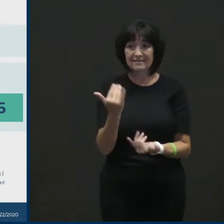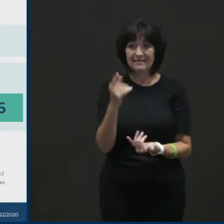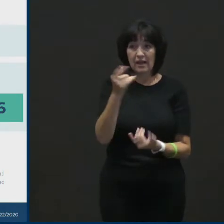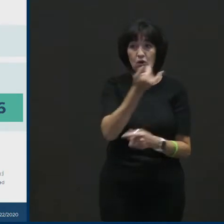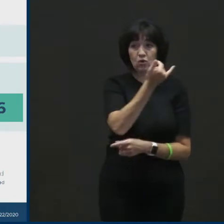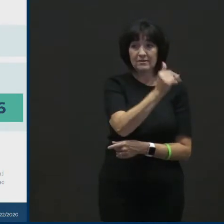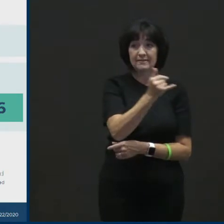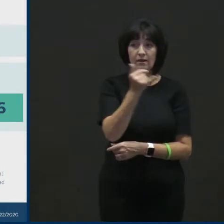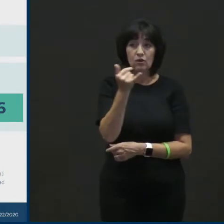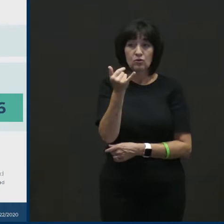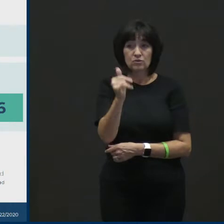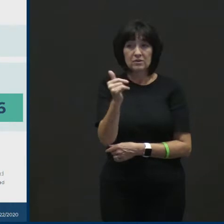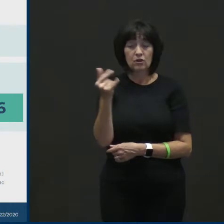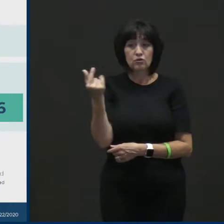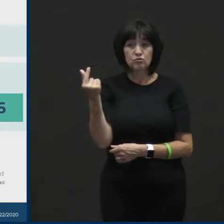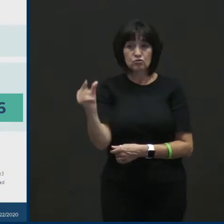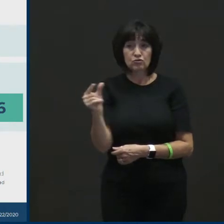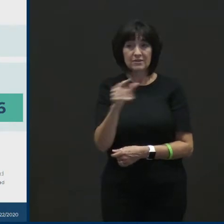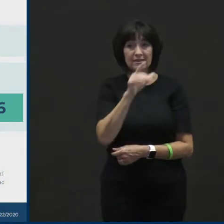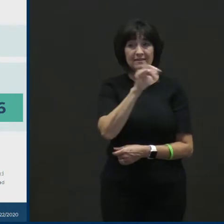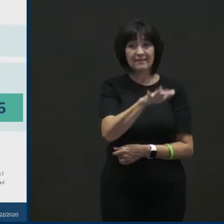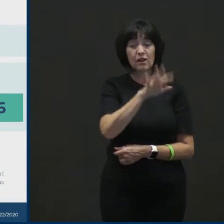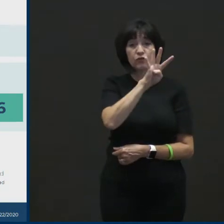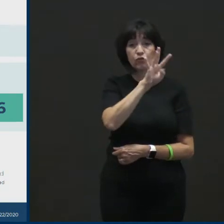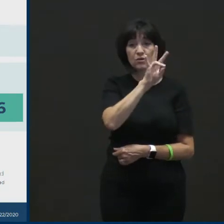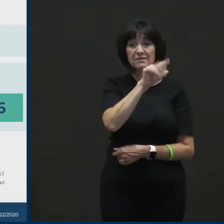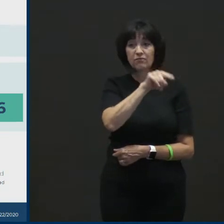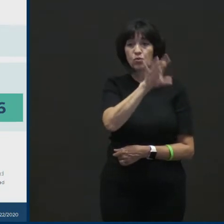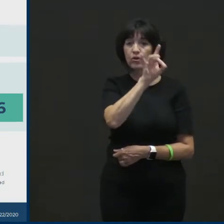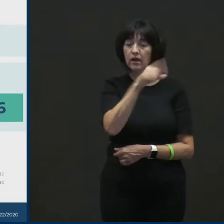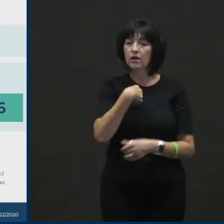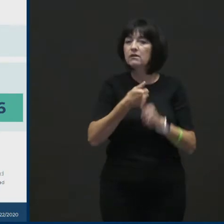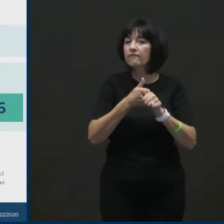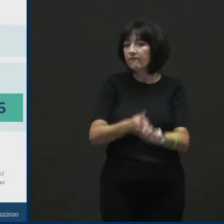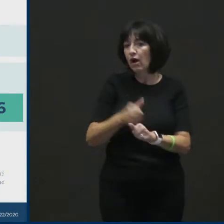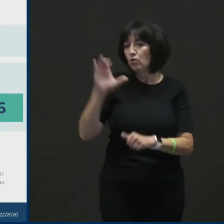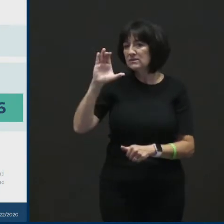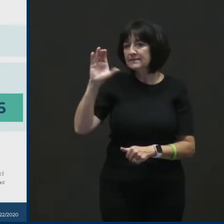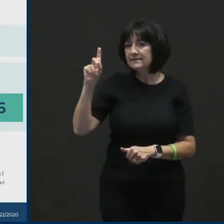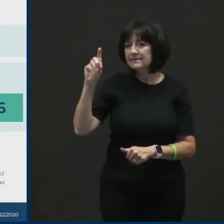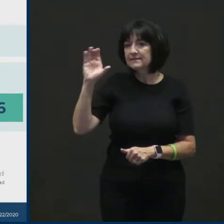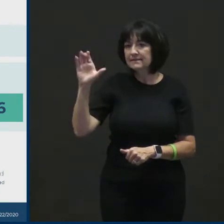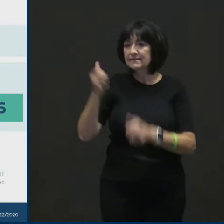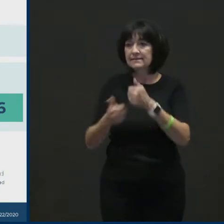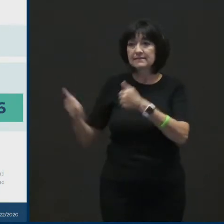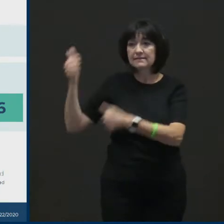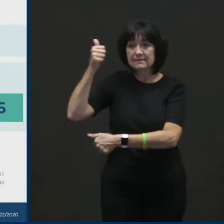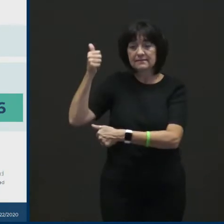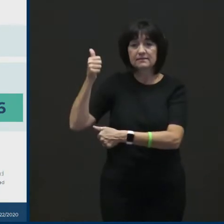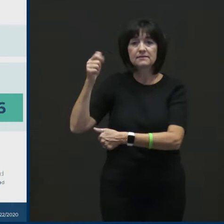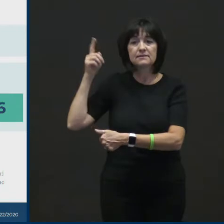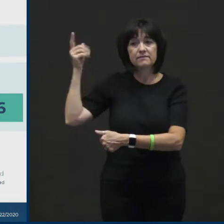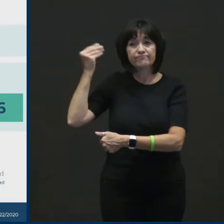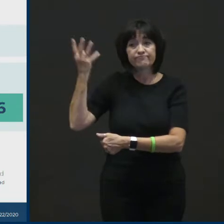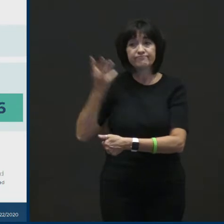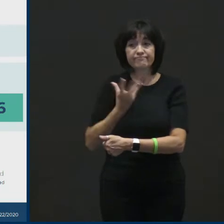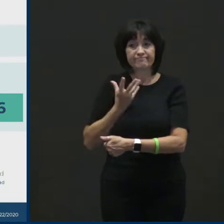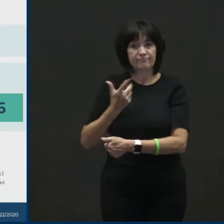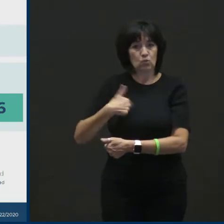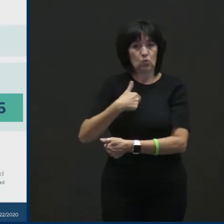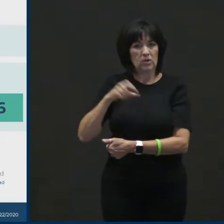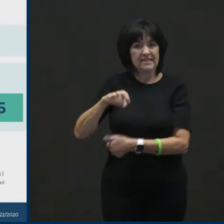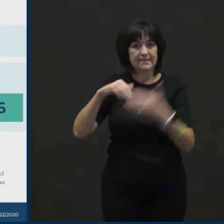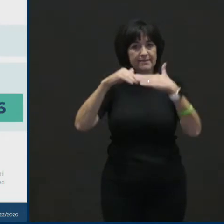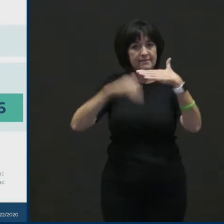With that methodology, a CDC methodology, we need to be under 10. So we got a ways to go